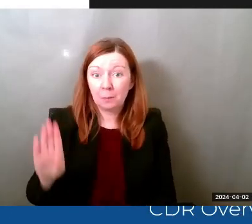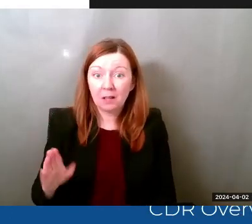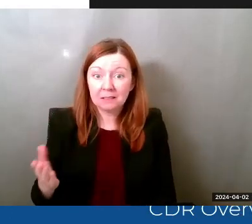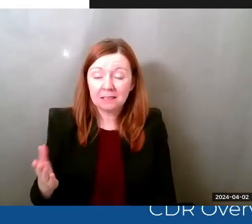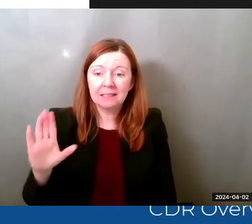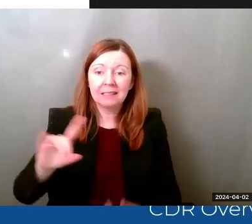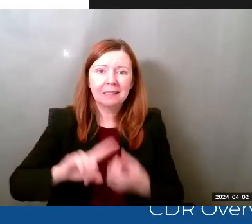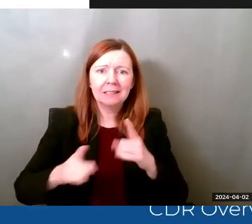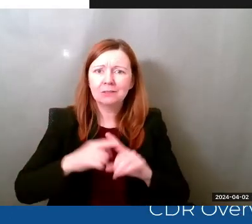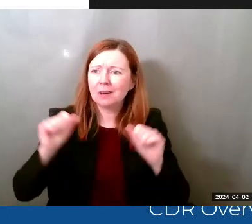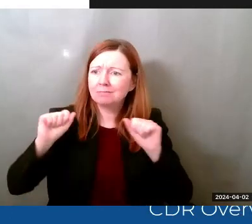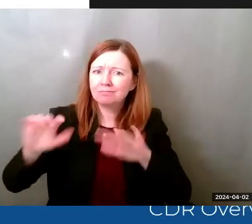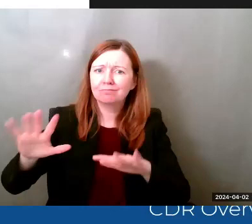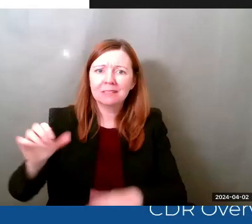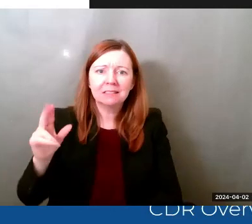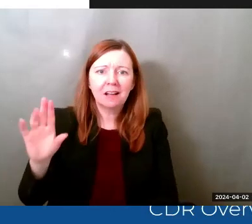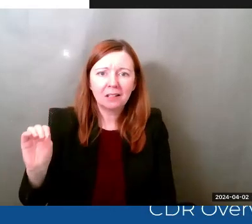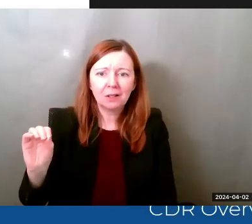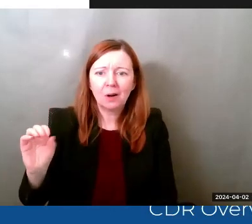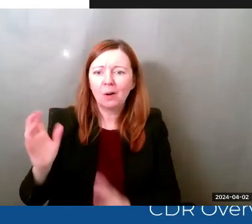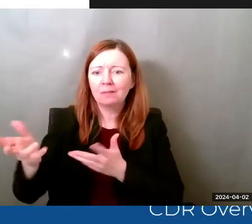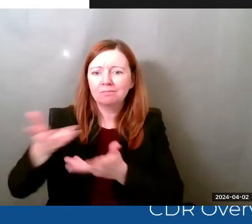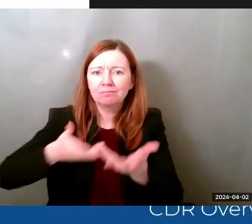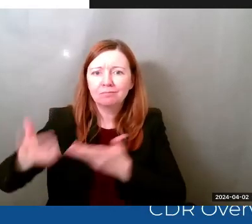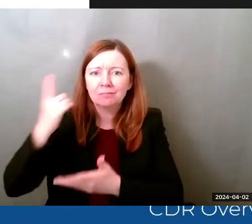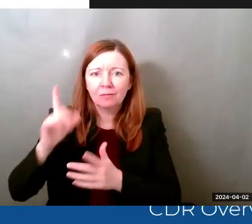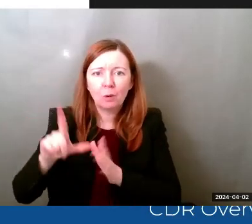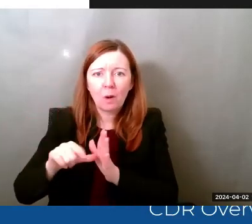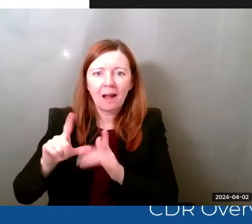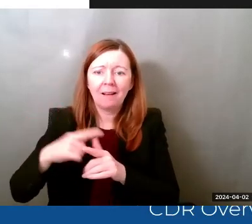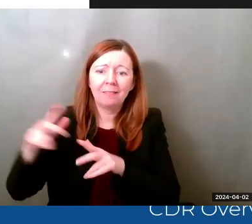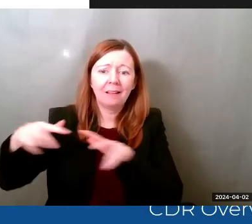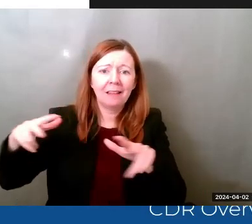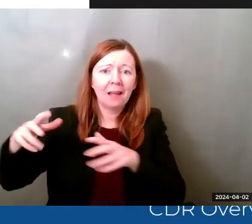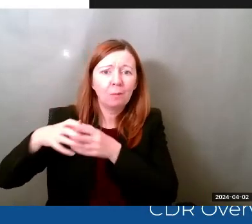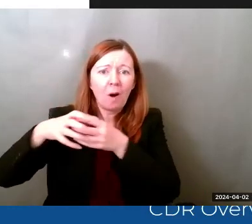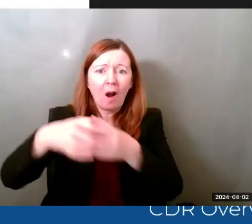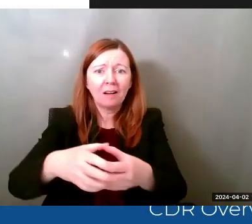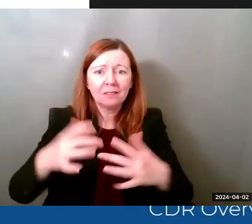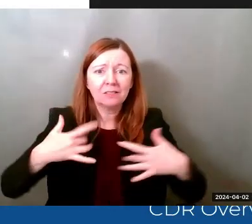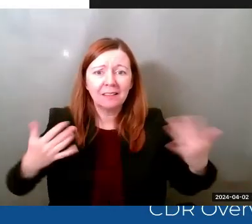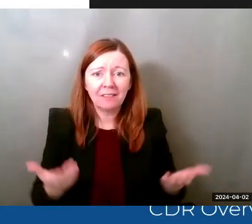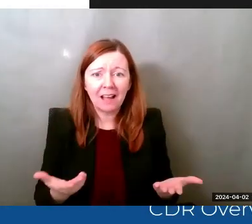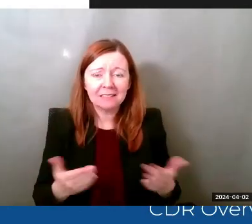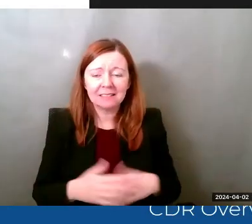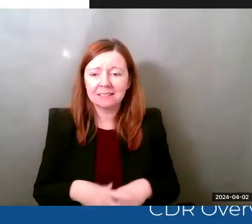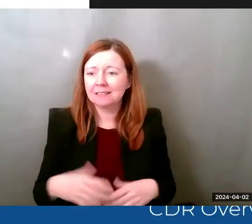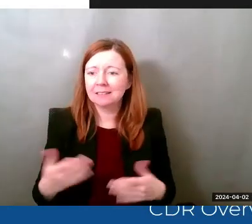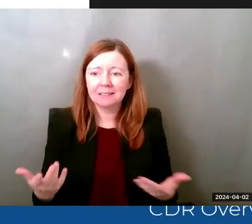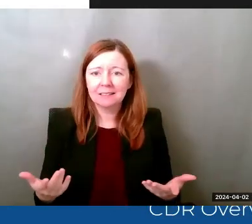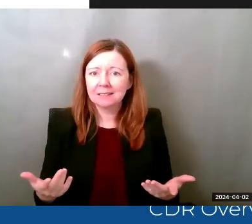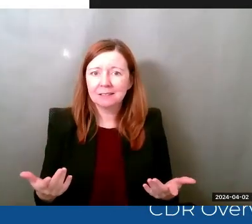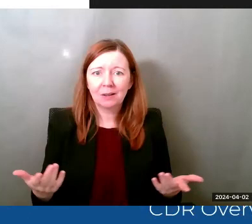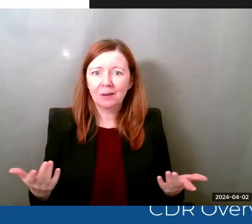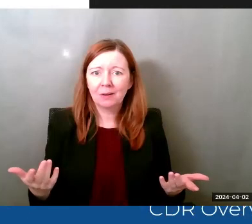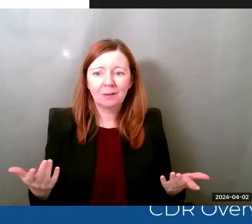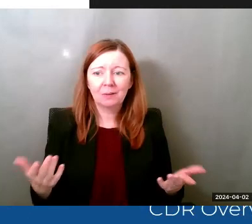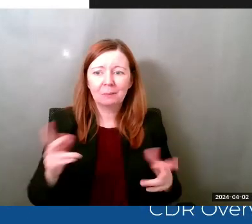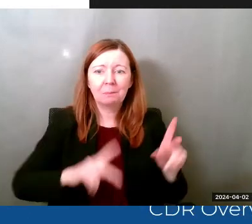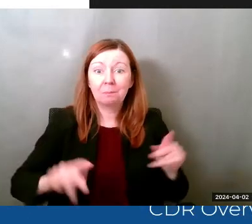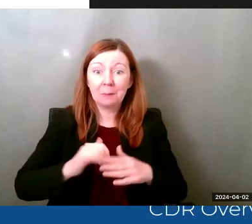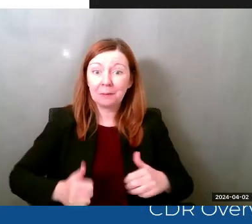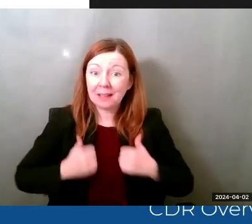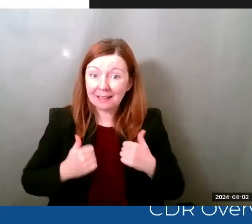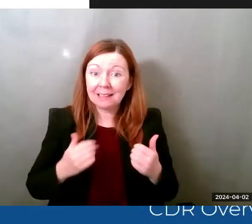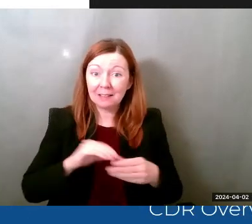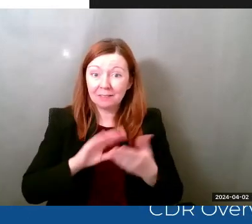His friends all come to his condo, they hang out for a while, and then they walk to the events. So people that live